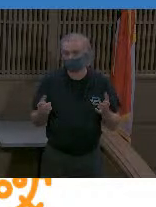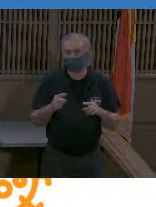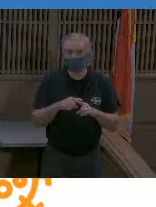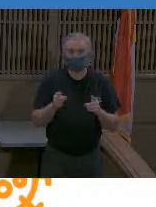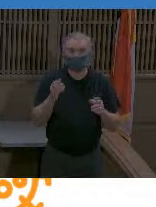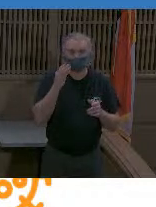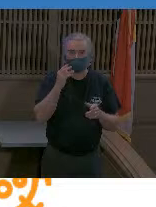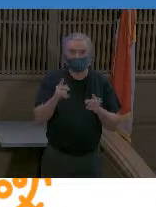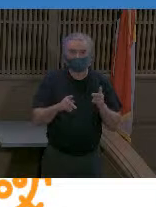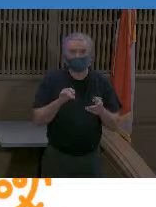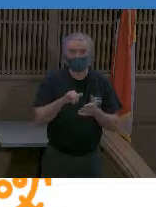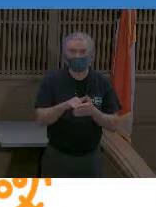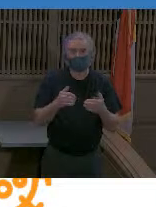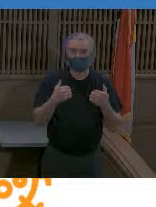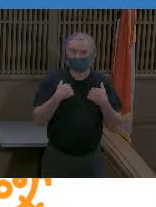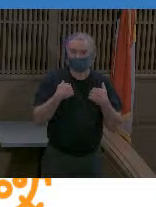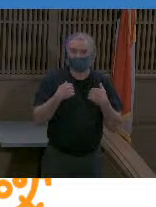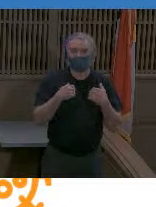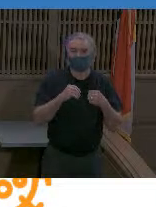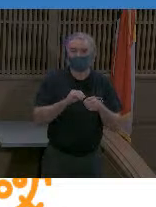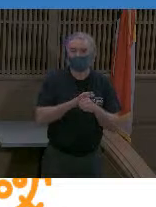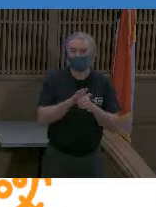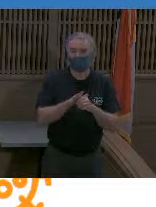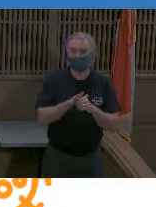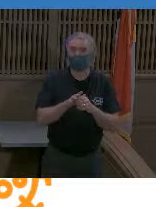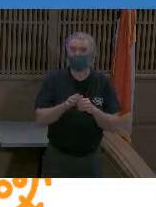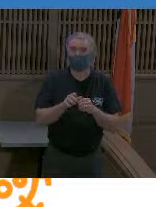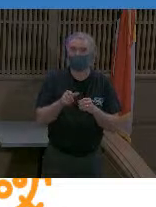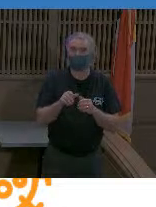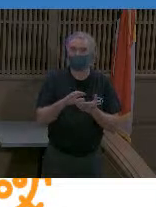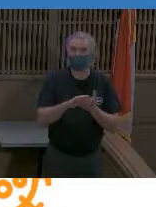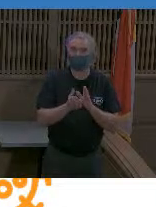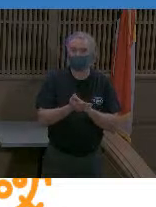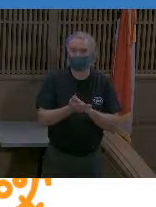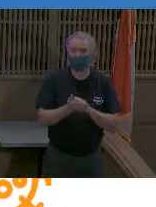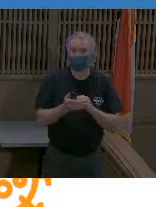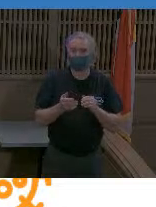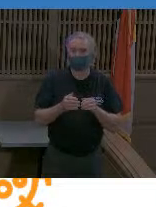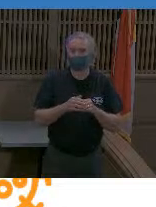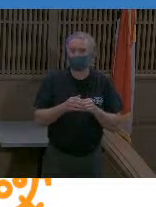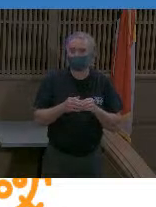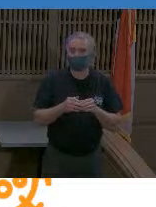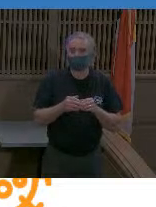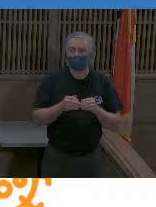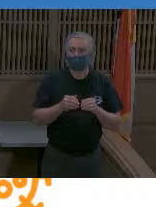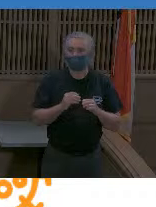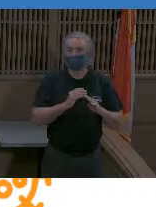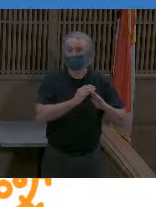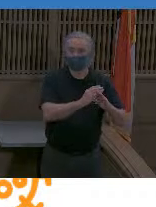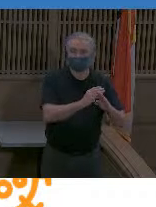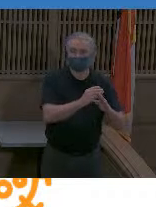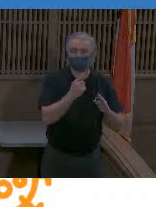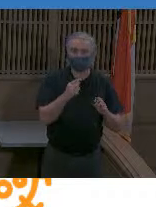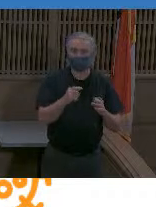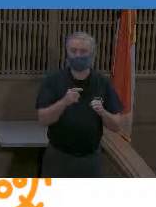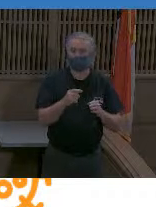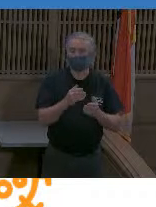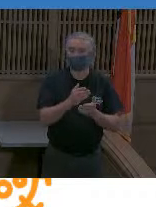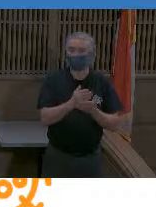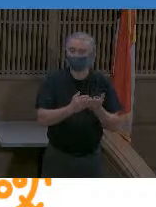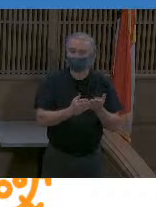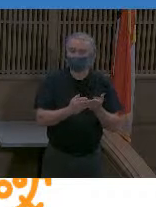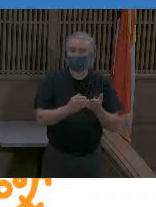got the virus obtained a level of immunity that exists for some period of time. I've asked question after question after